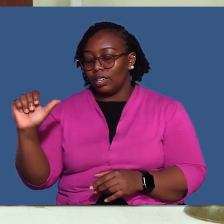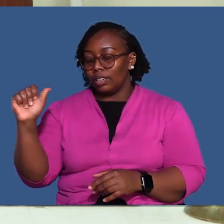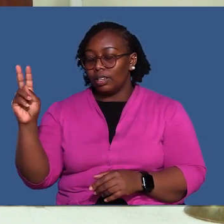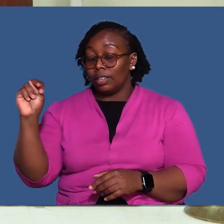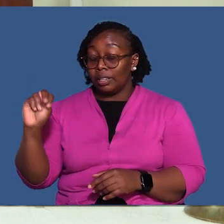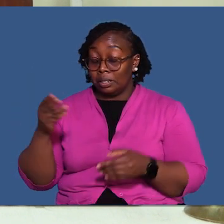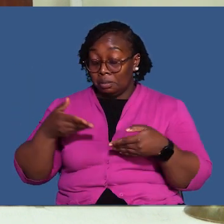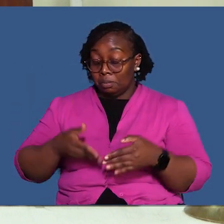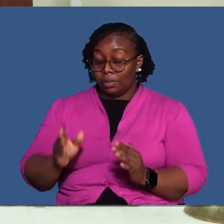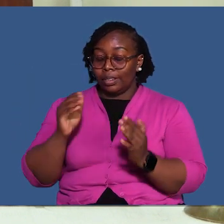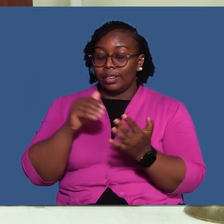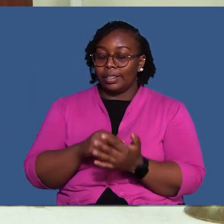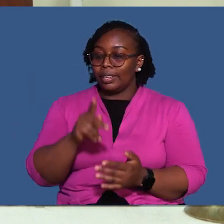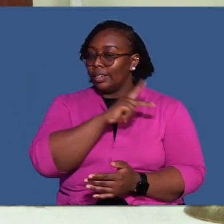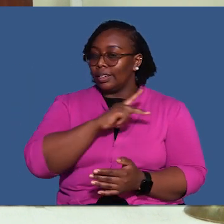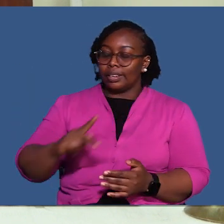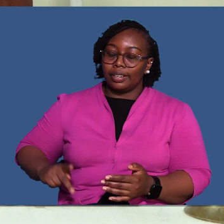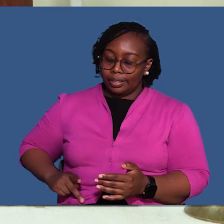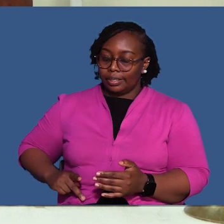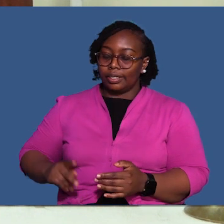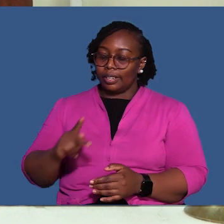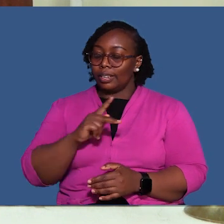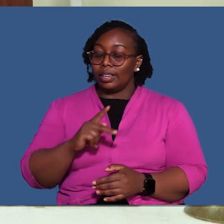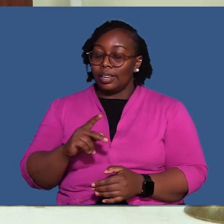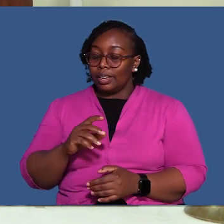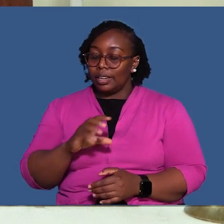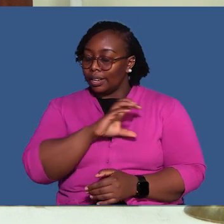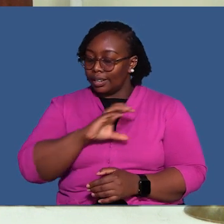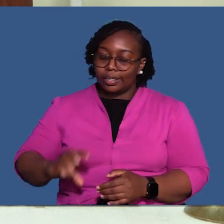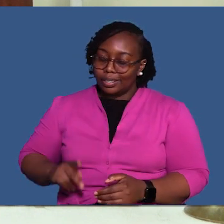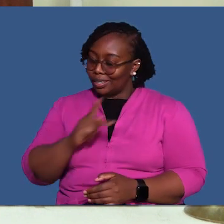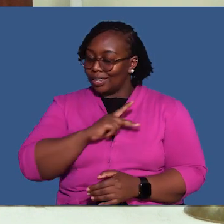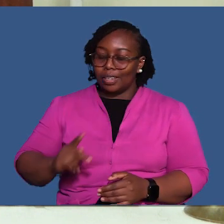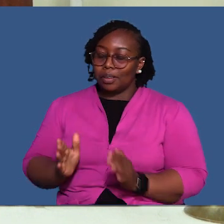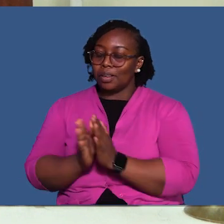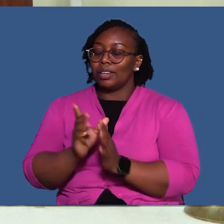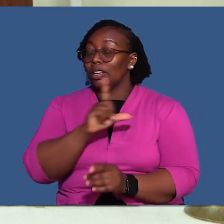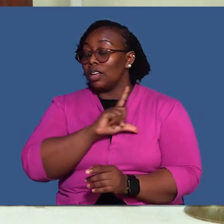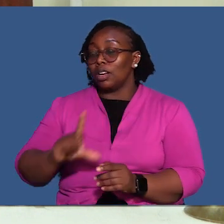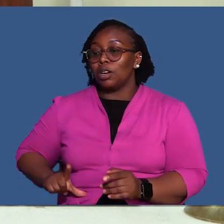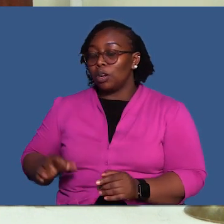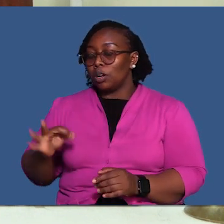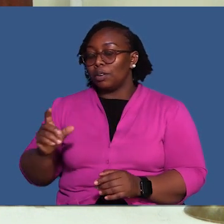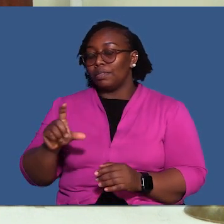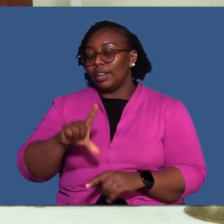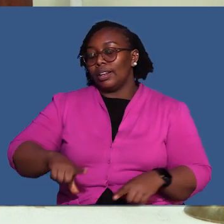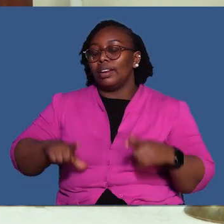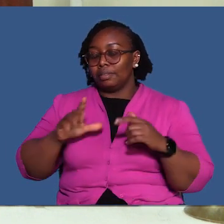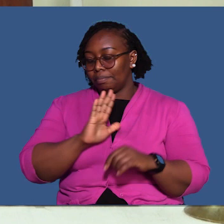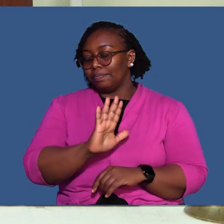is King and Lord of my life. Let us begin our devotion this morning with a word of